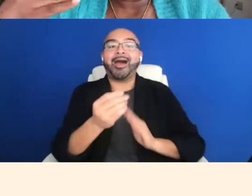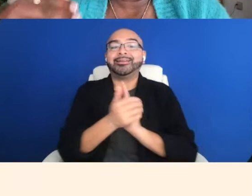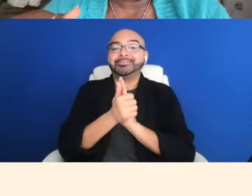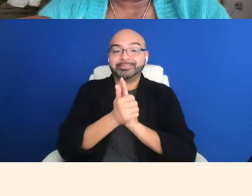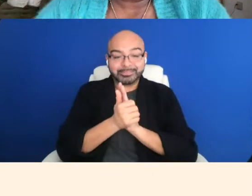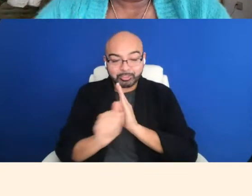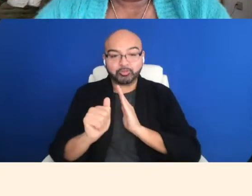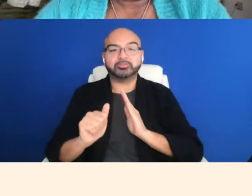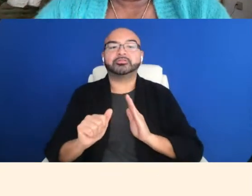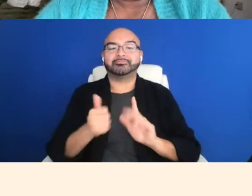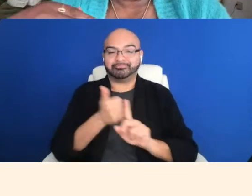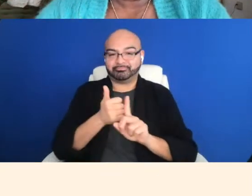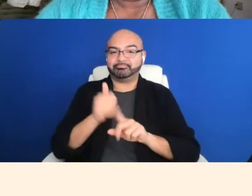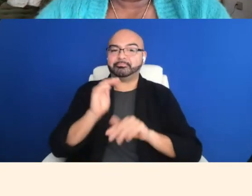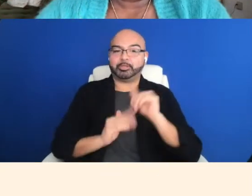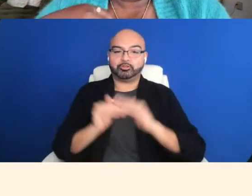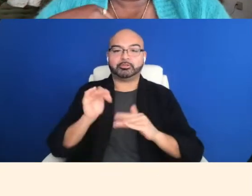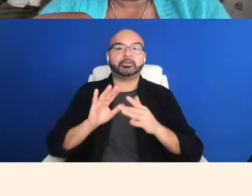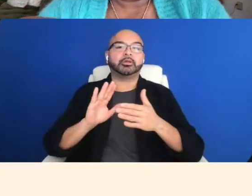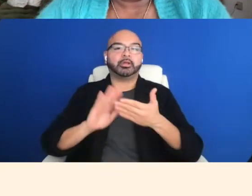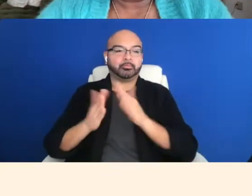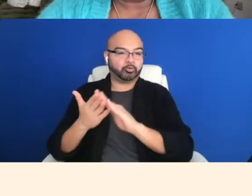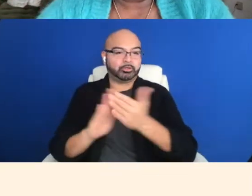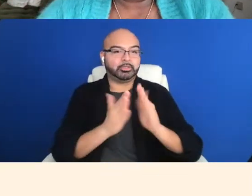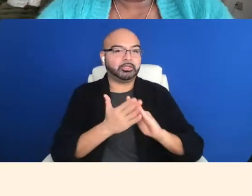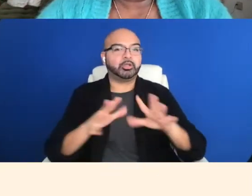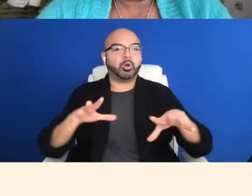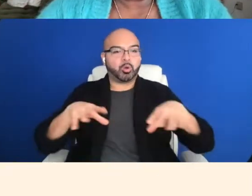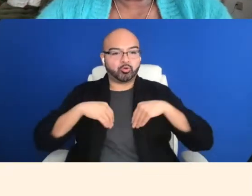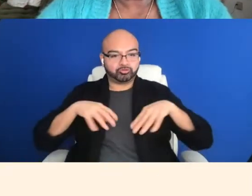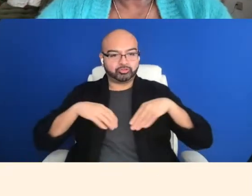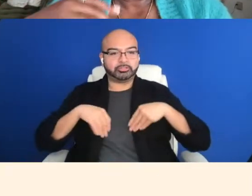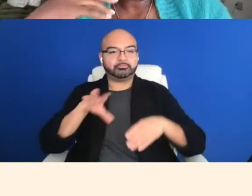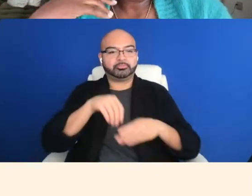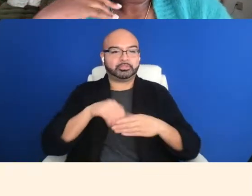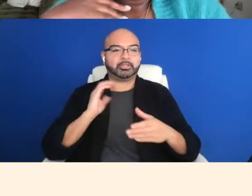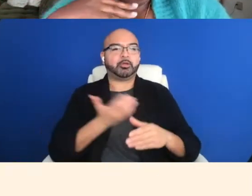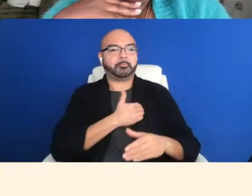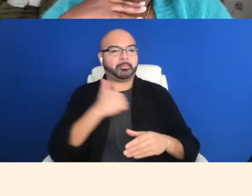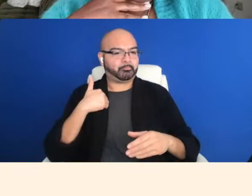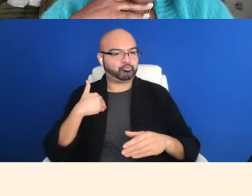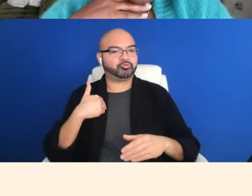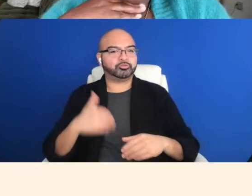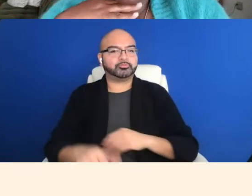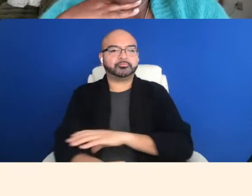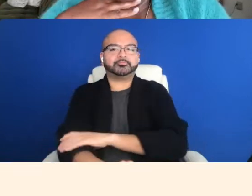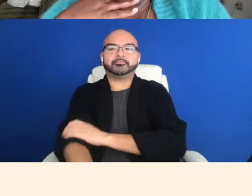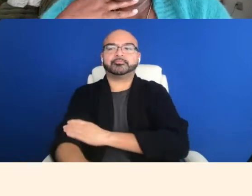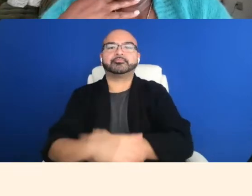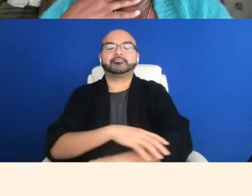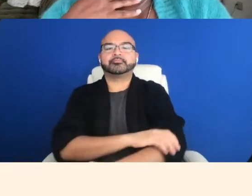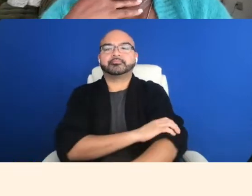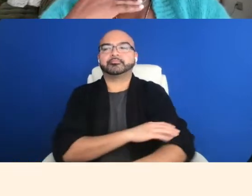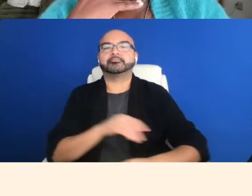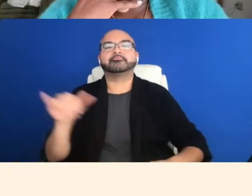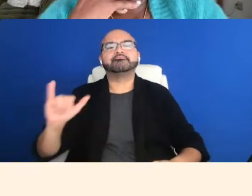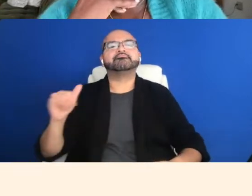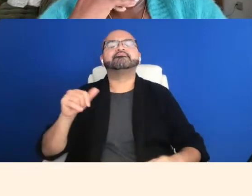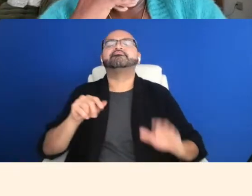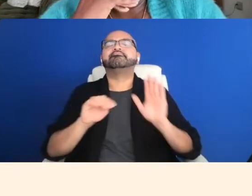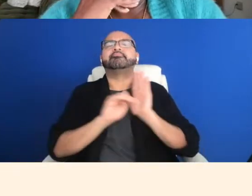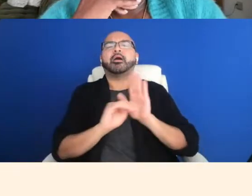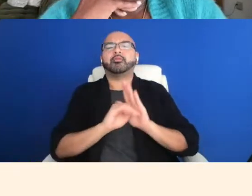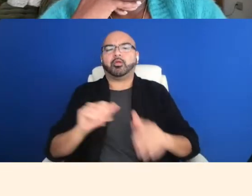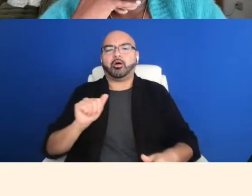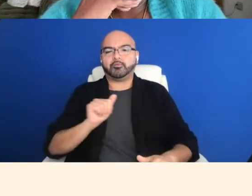build community ownership among our members. We also model ourselves